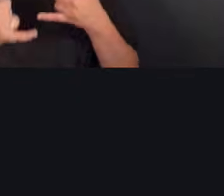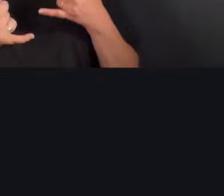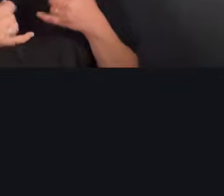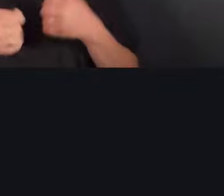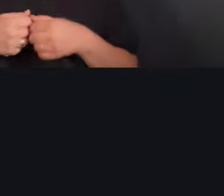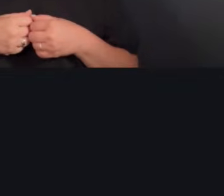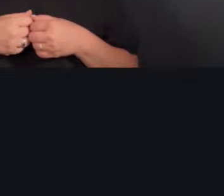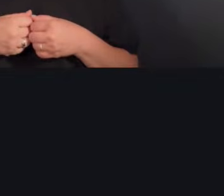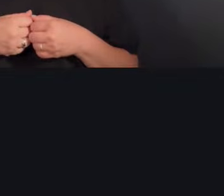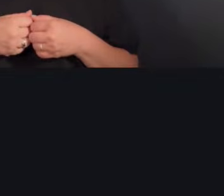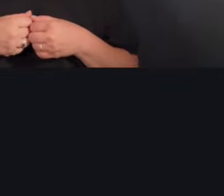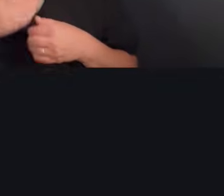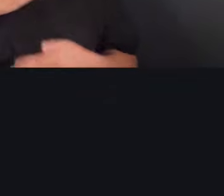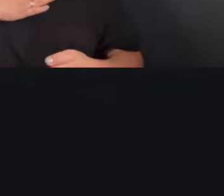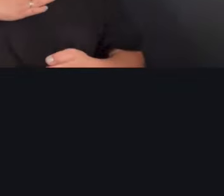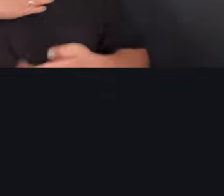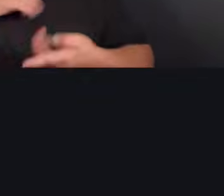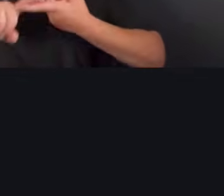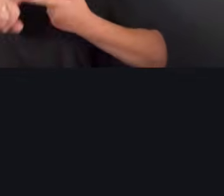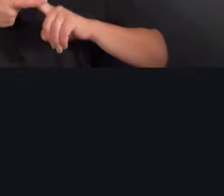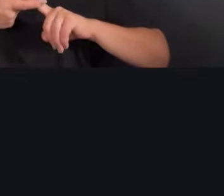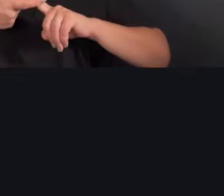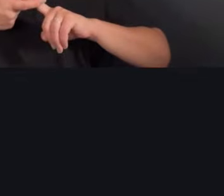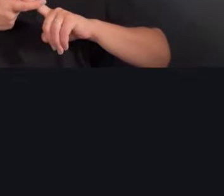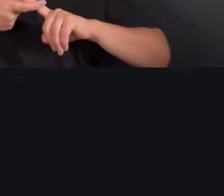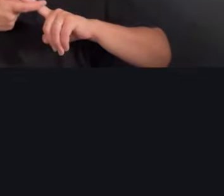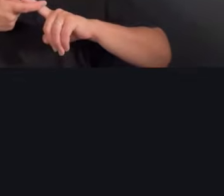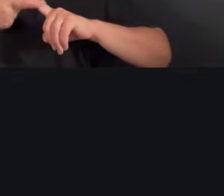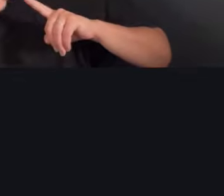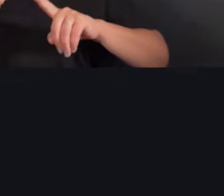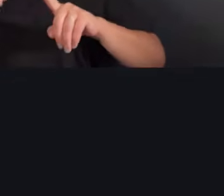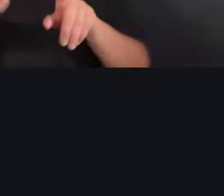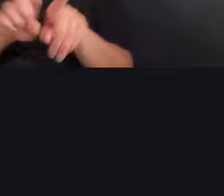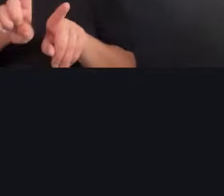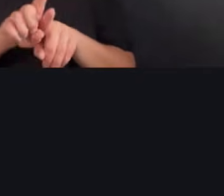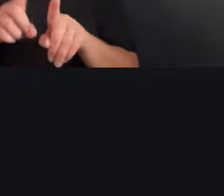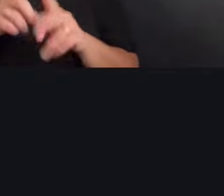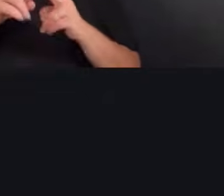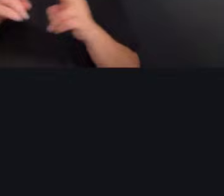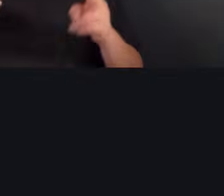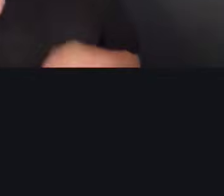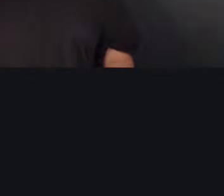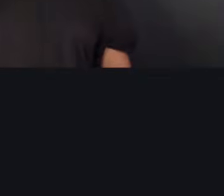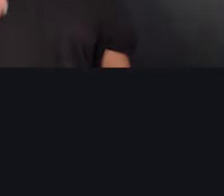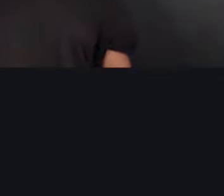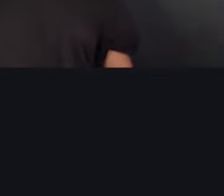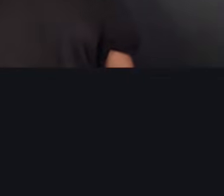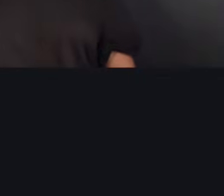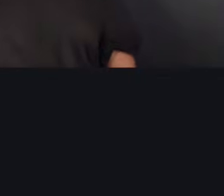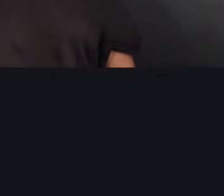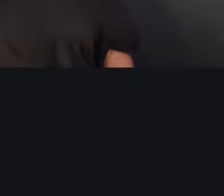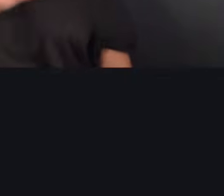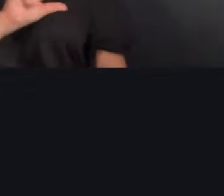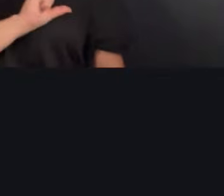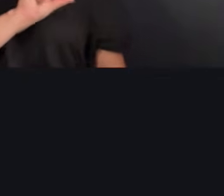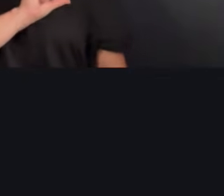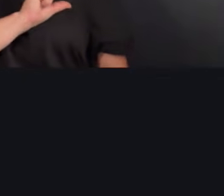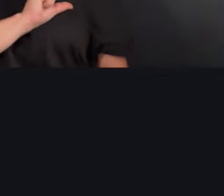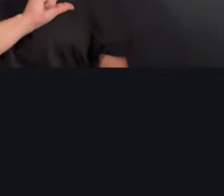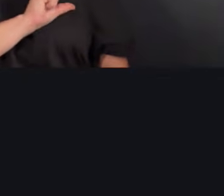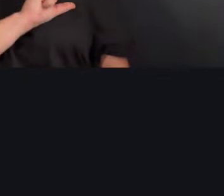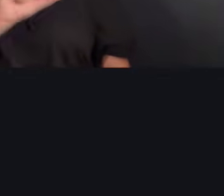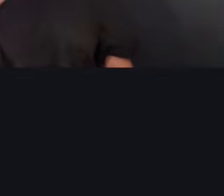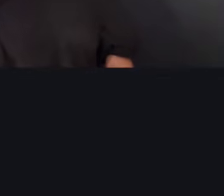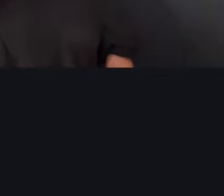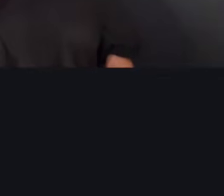my friend and our very own Chief of Police, David C. Morris, is a veteran of the